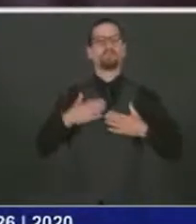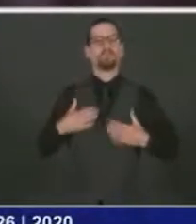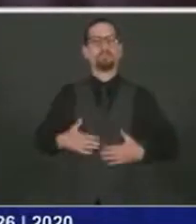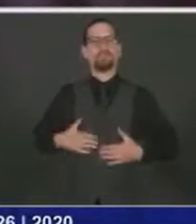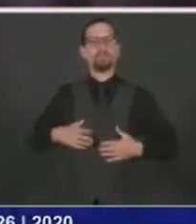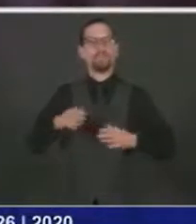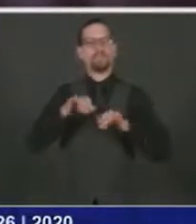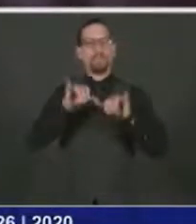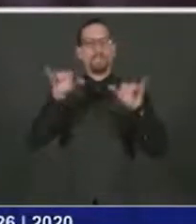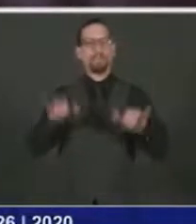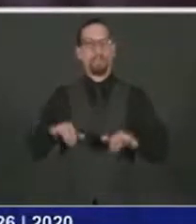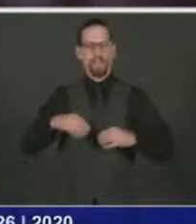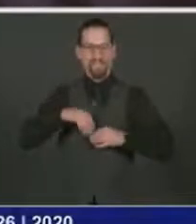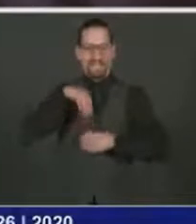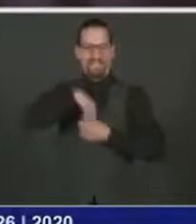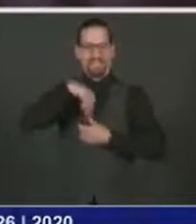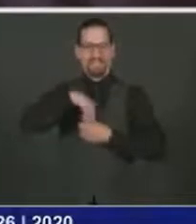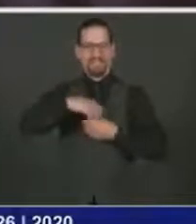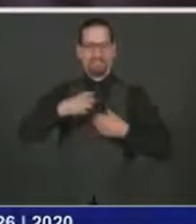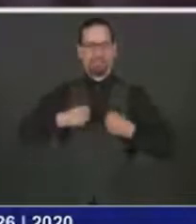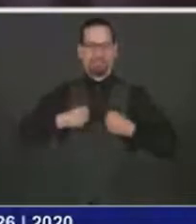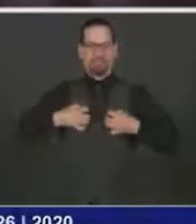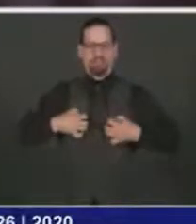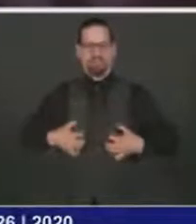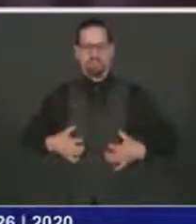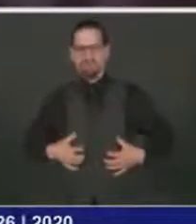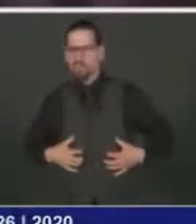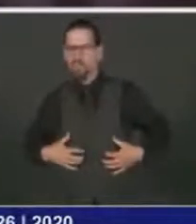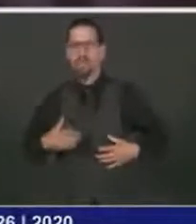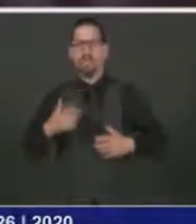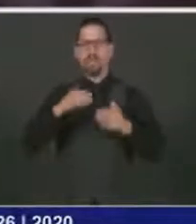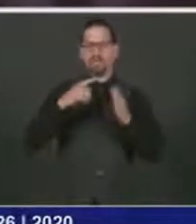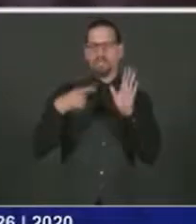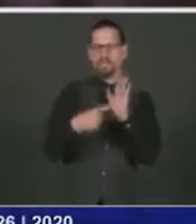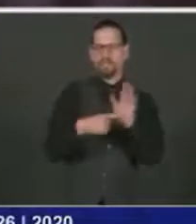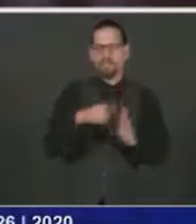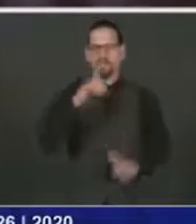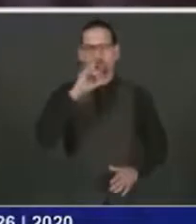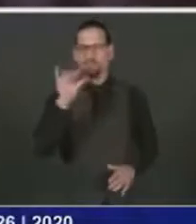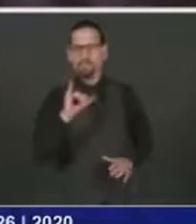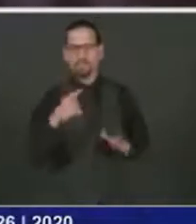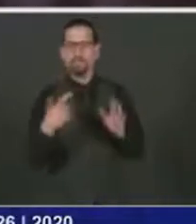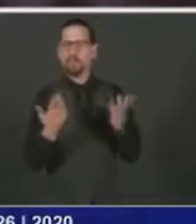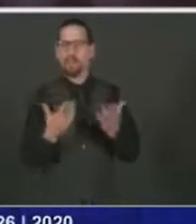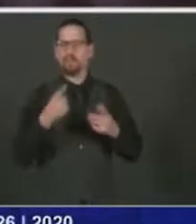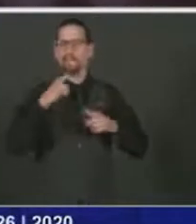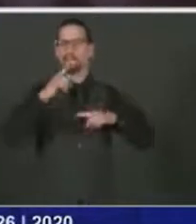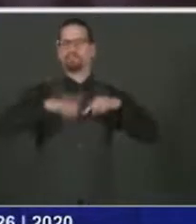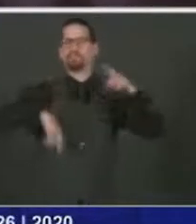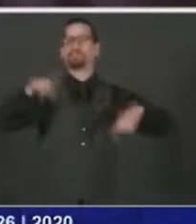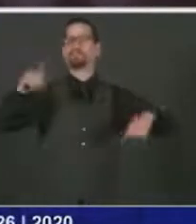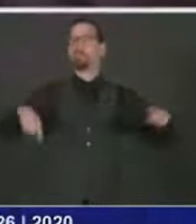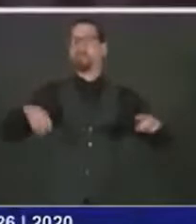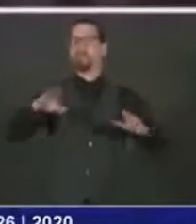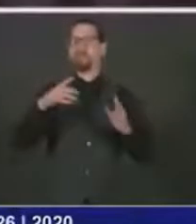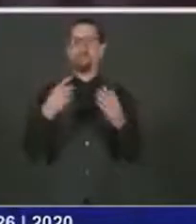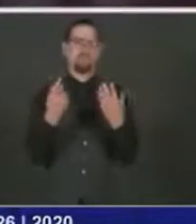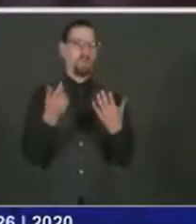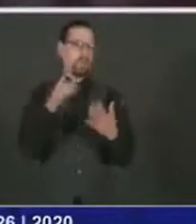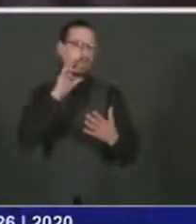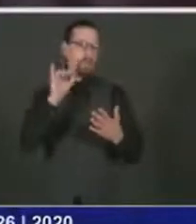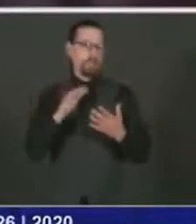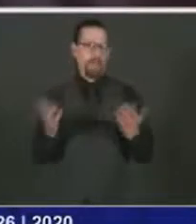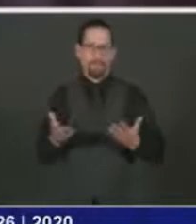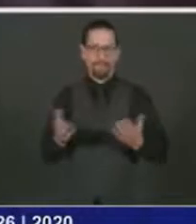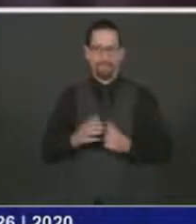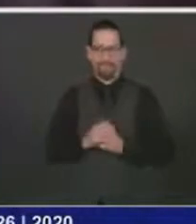in children can vary, but they include symptoms that reflect involvement of the many